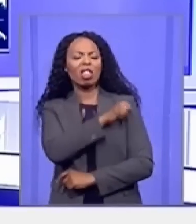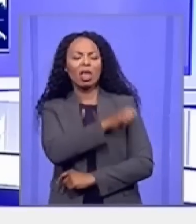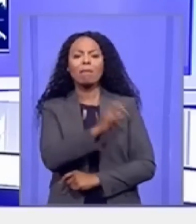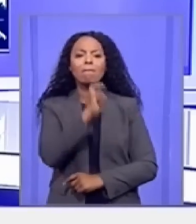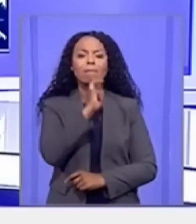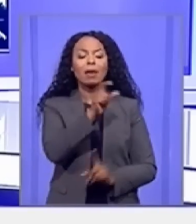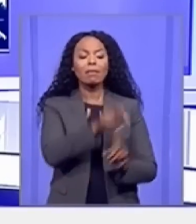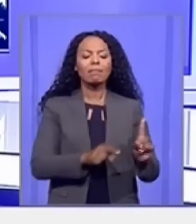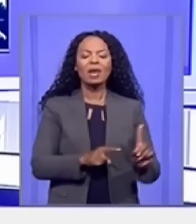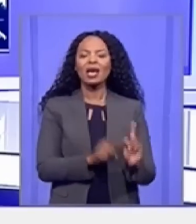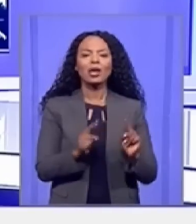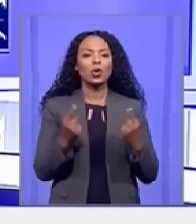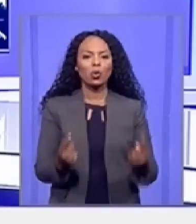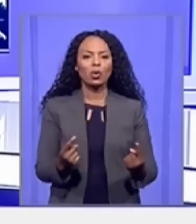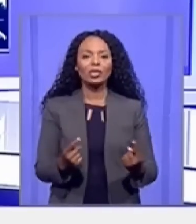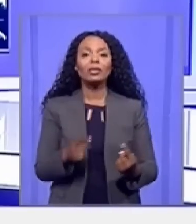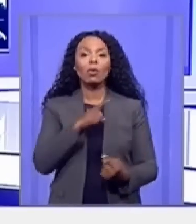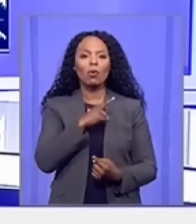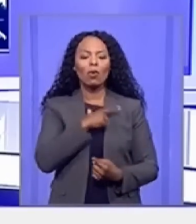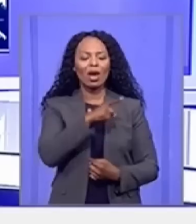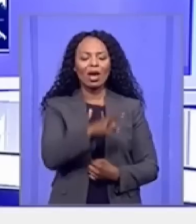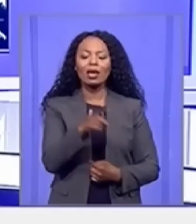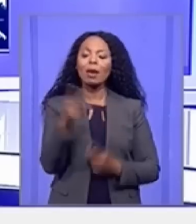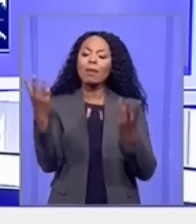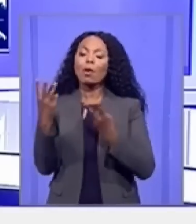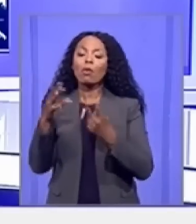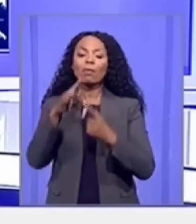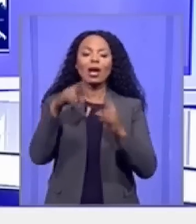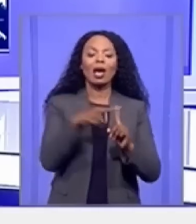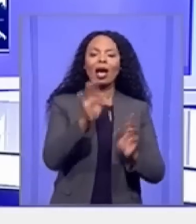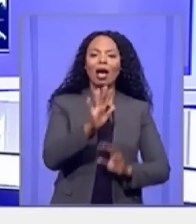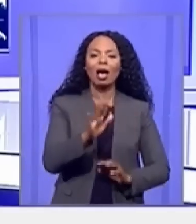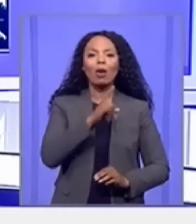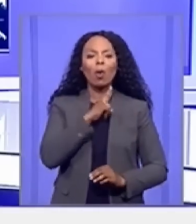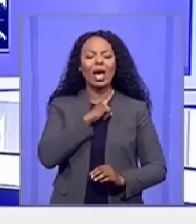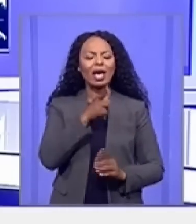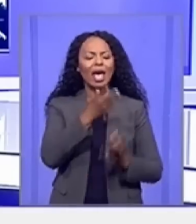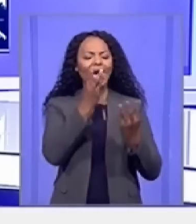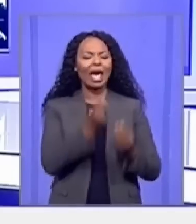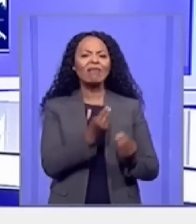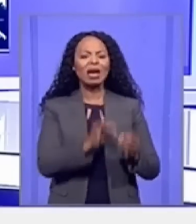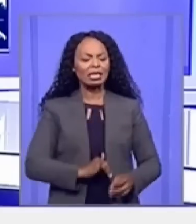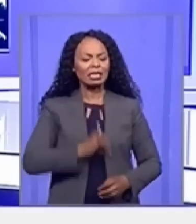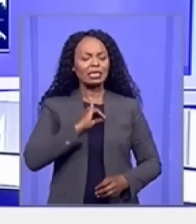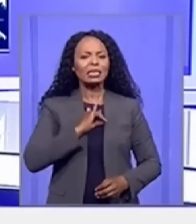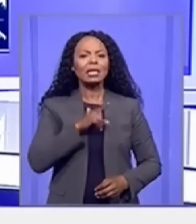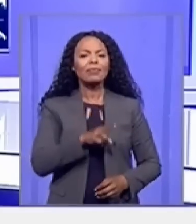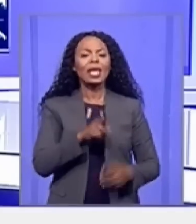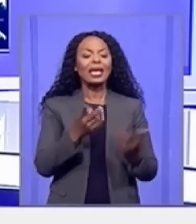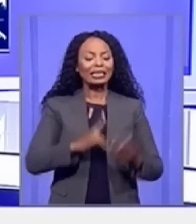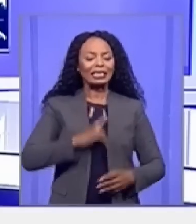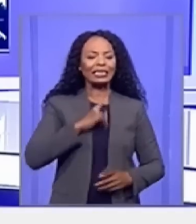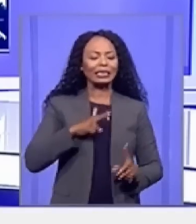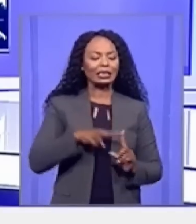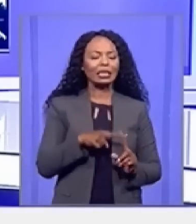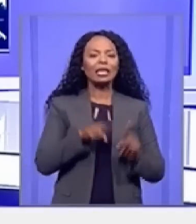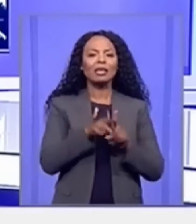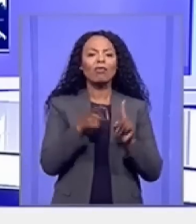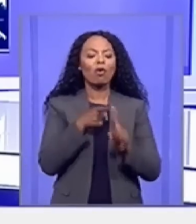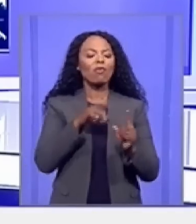etse ka lebaka la tlolo eo a nang le yona ka lebaka la tswalo lelapeng leo a tswang ho